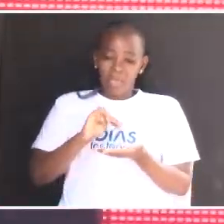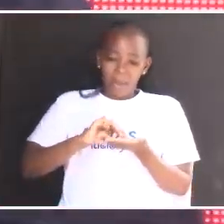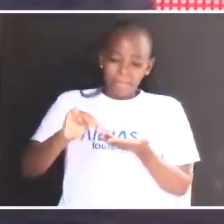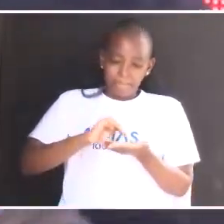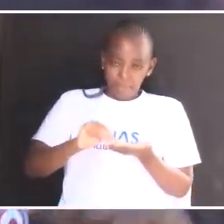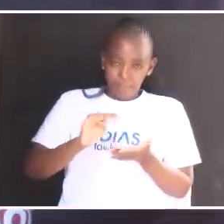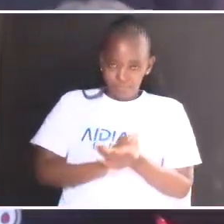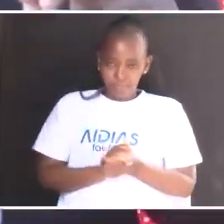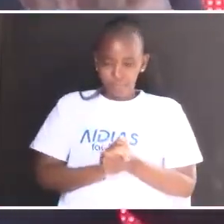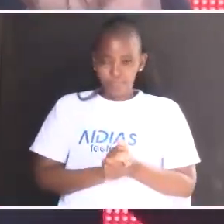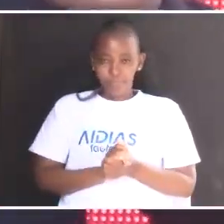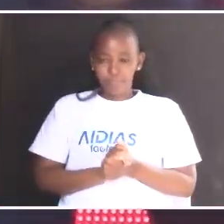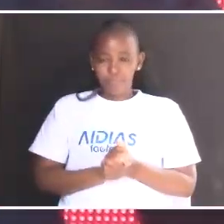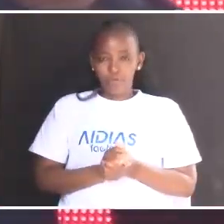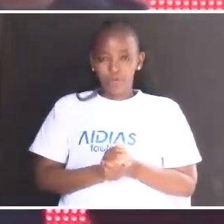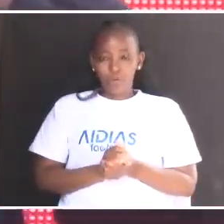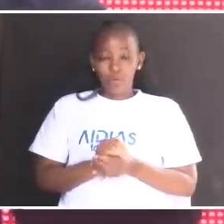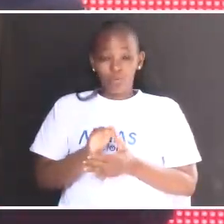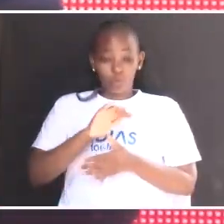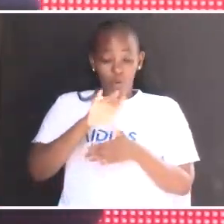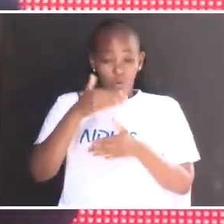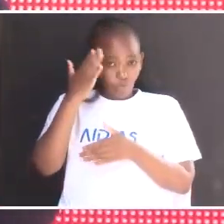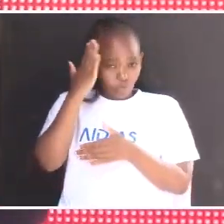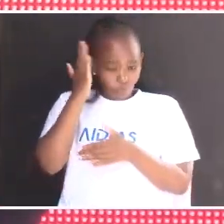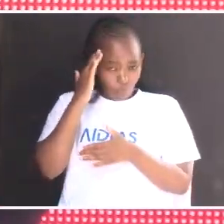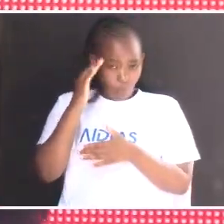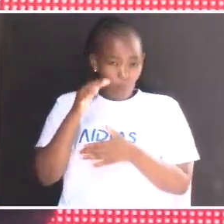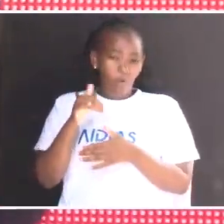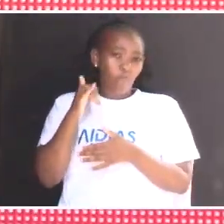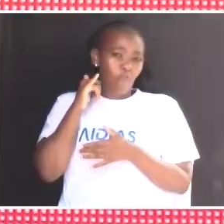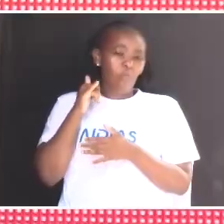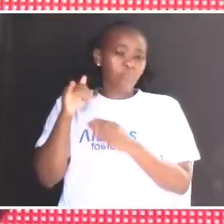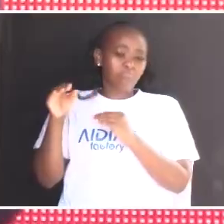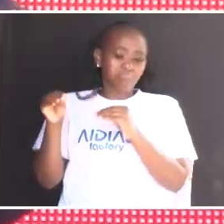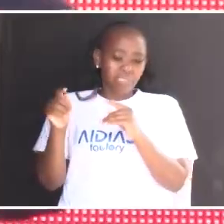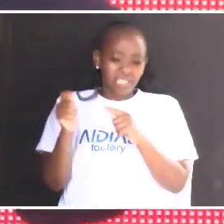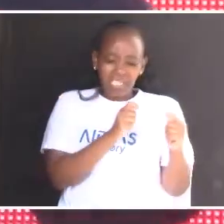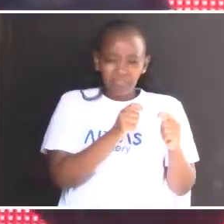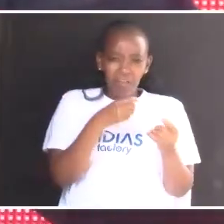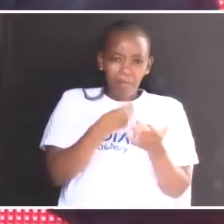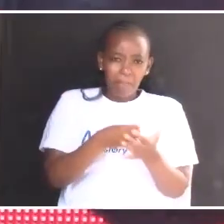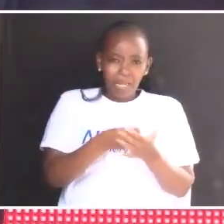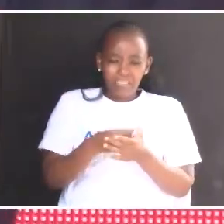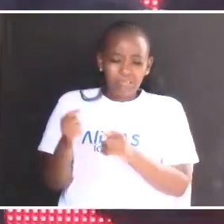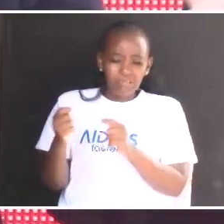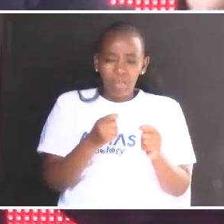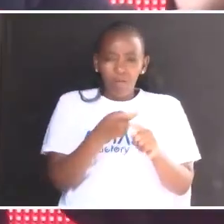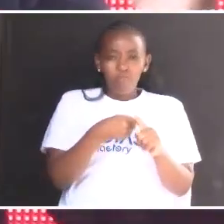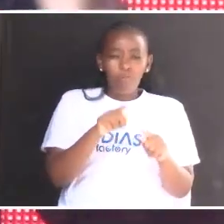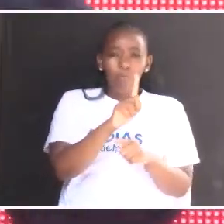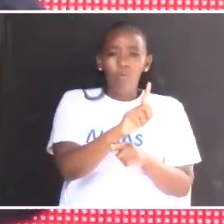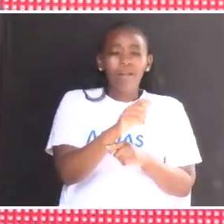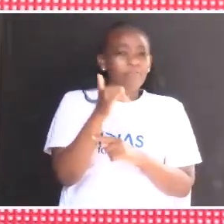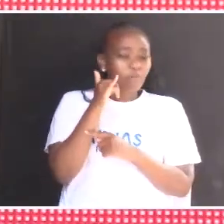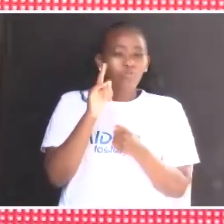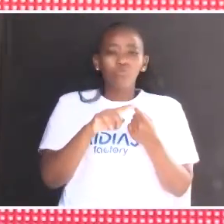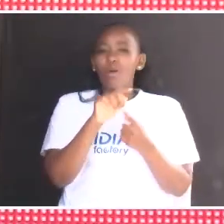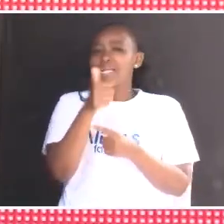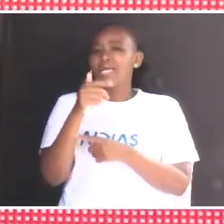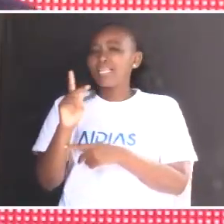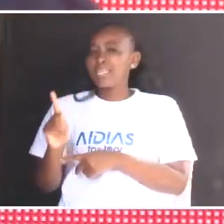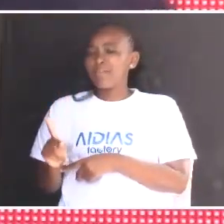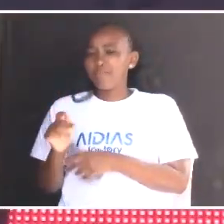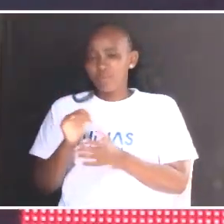transfer. Tunakuanga na mobile money transfer options, where utaweza transfer money from one mobile number to the